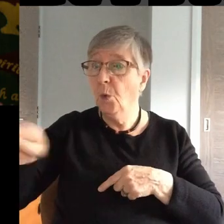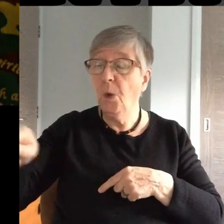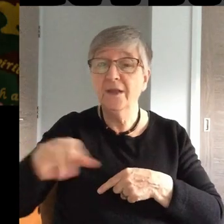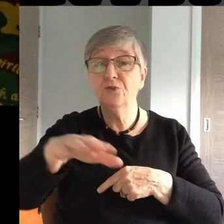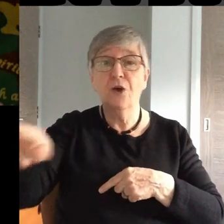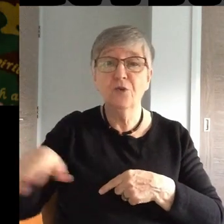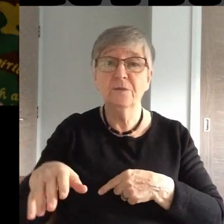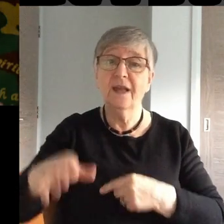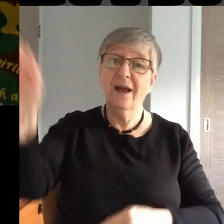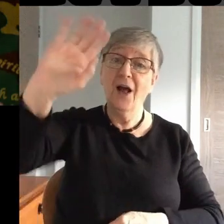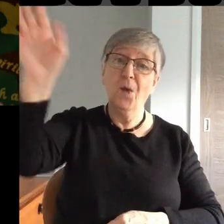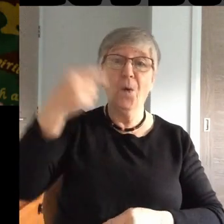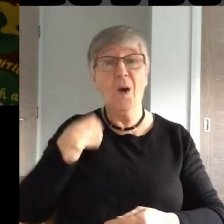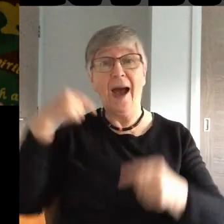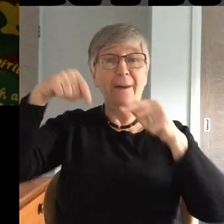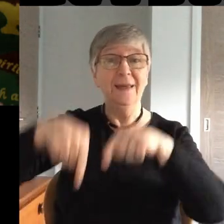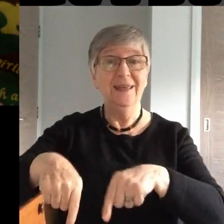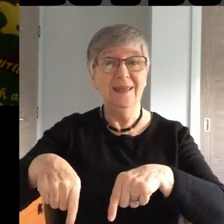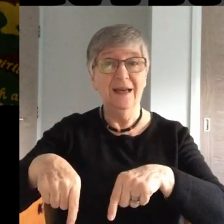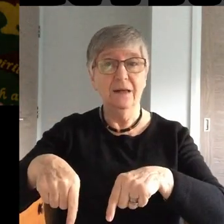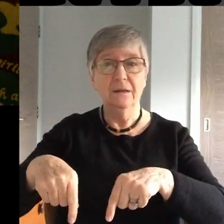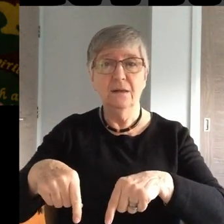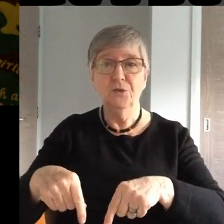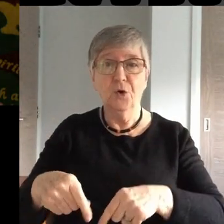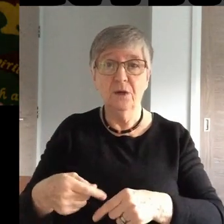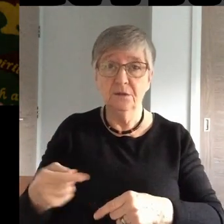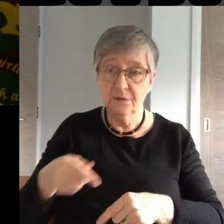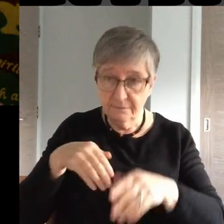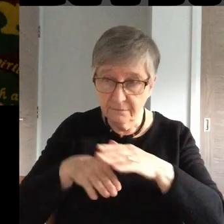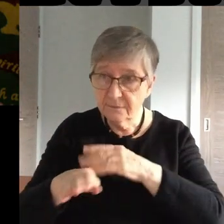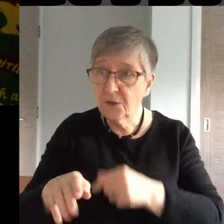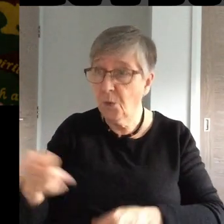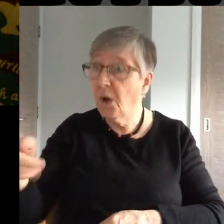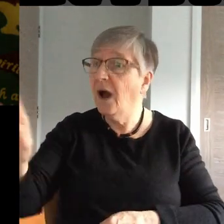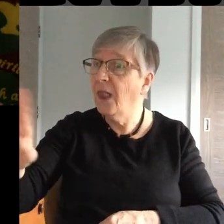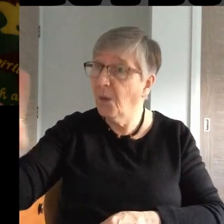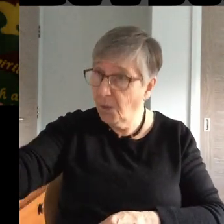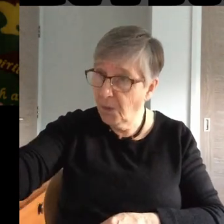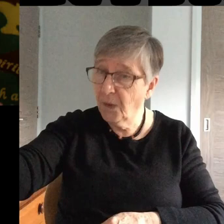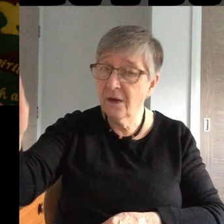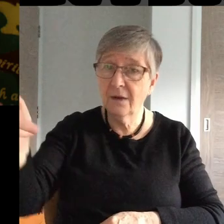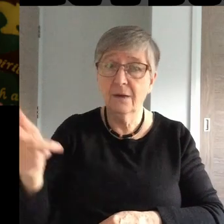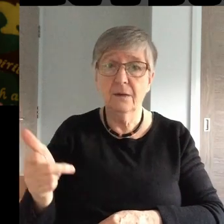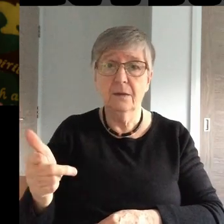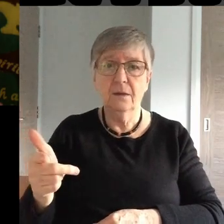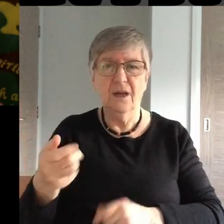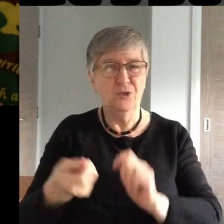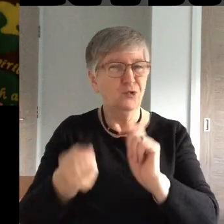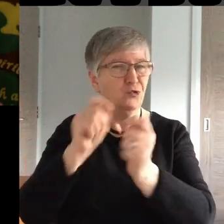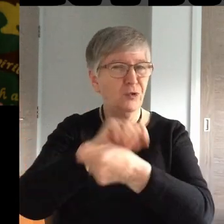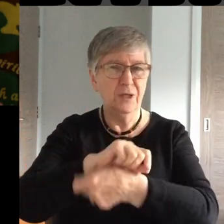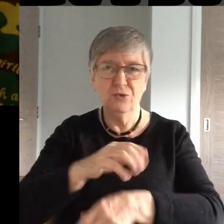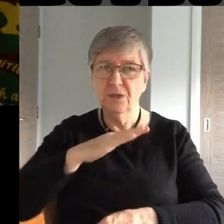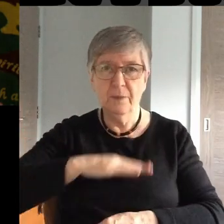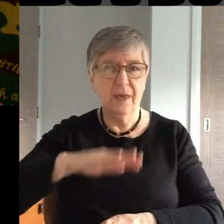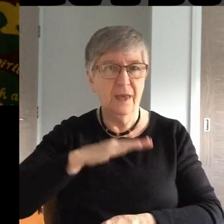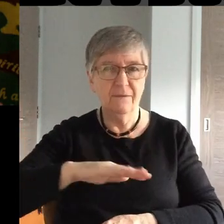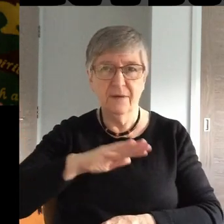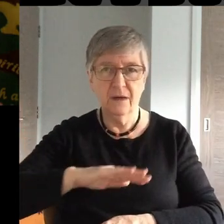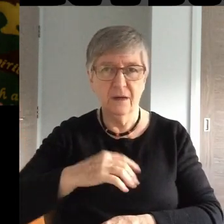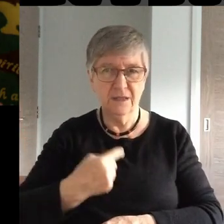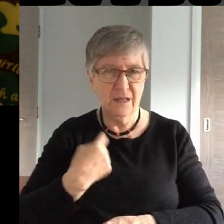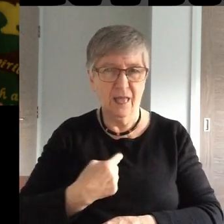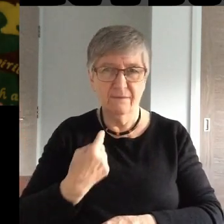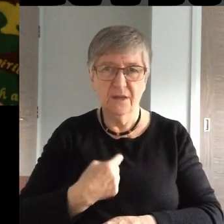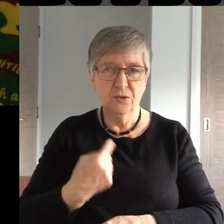we step into a room, we say, here I am, not there you are or there they are. It changes our behaviour. This type of